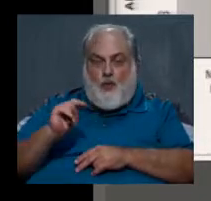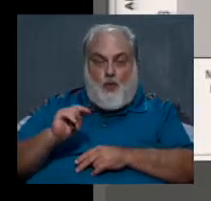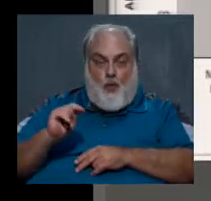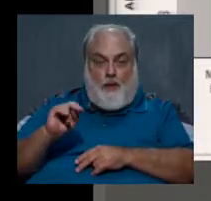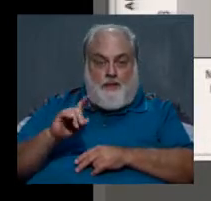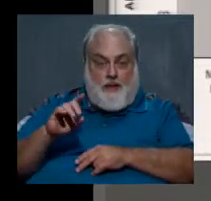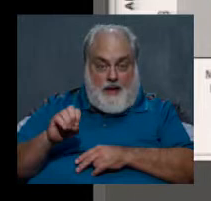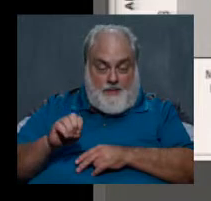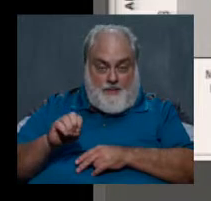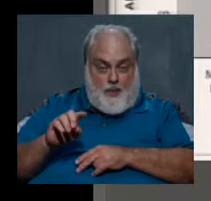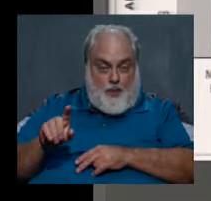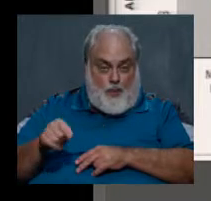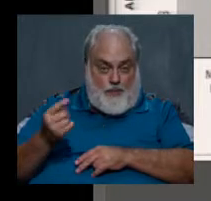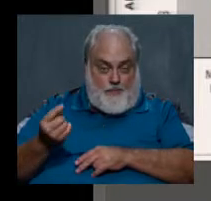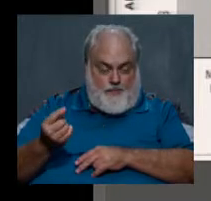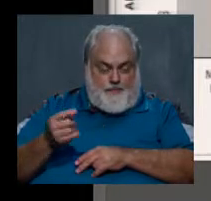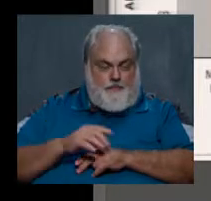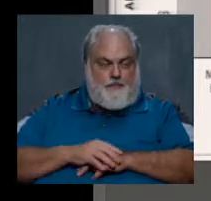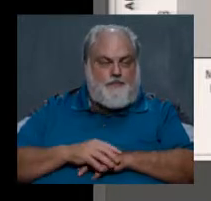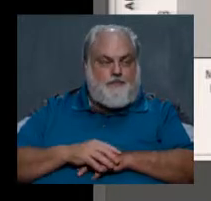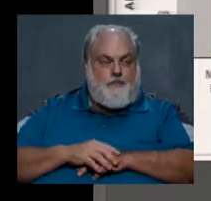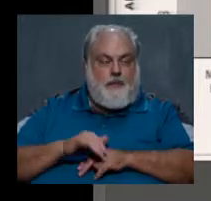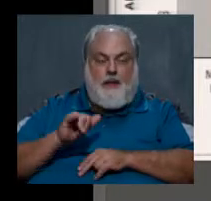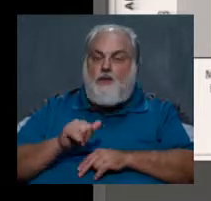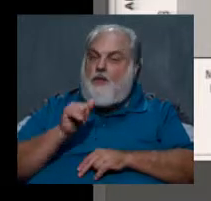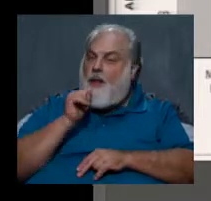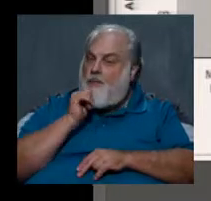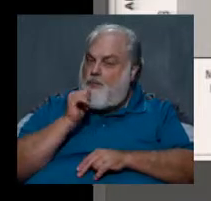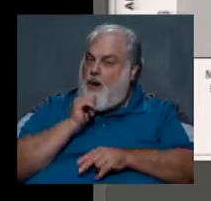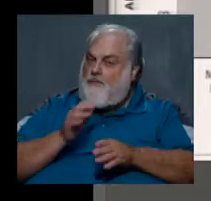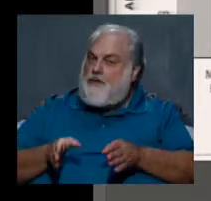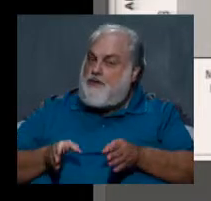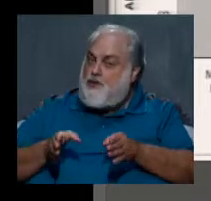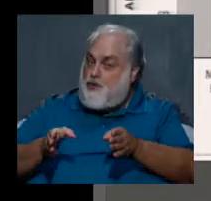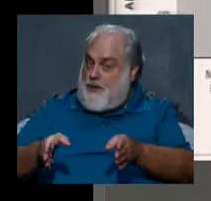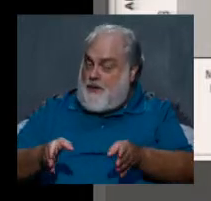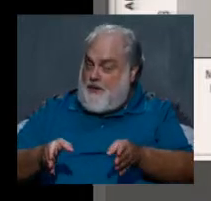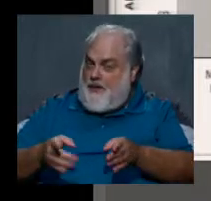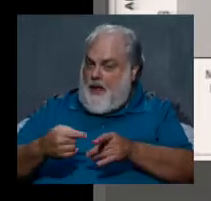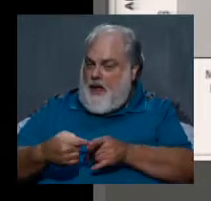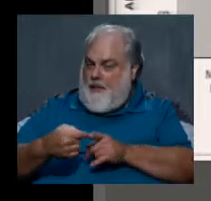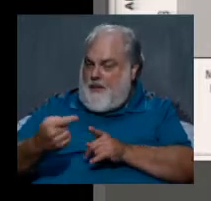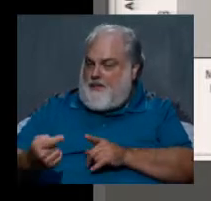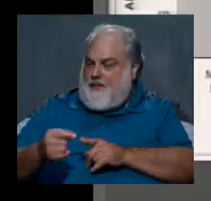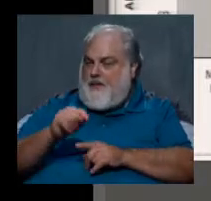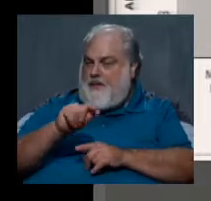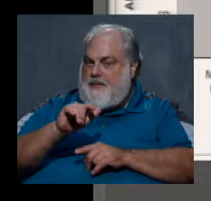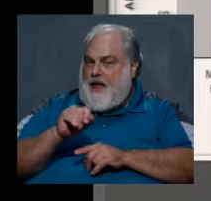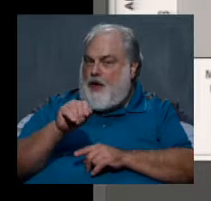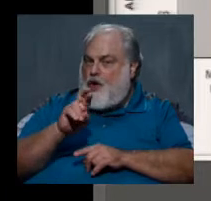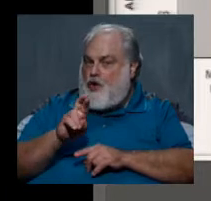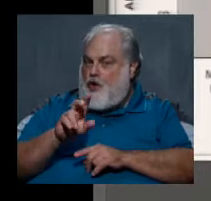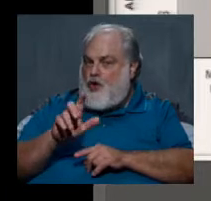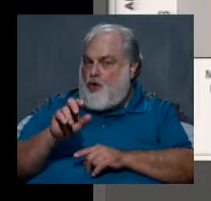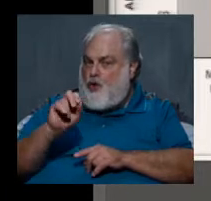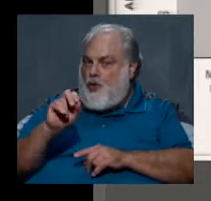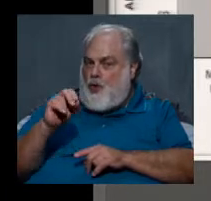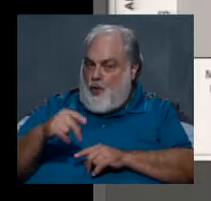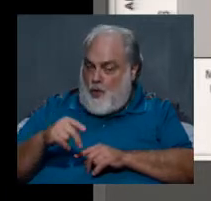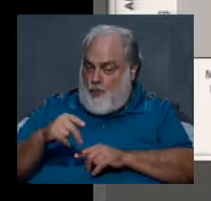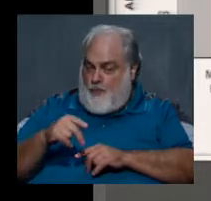that that is on site, that's on that private street that is opposite Taylor Loop. And so if